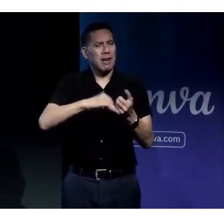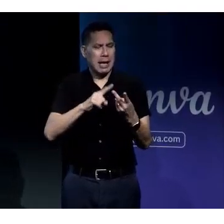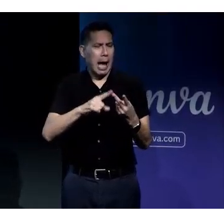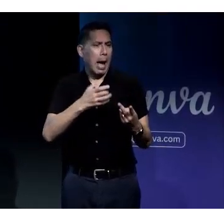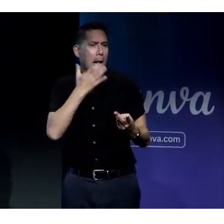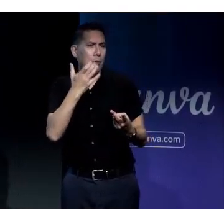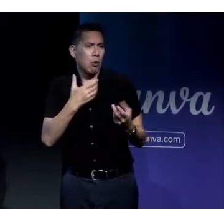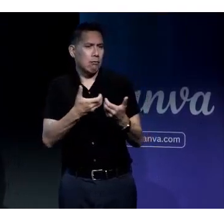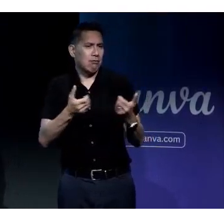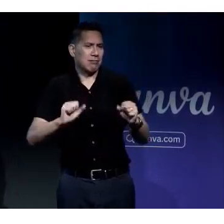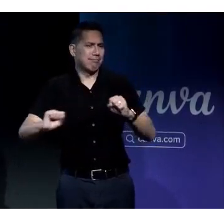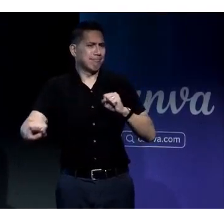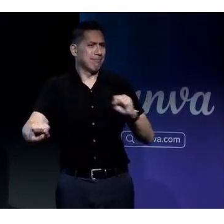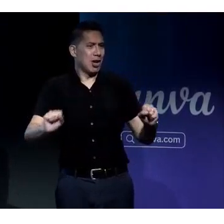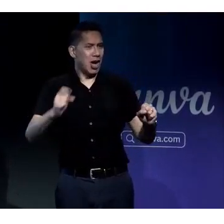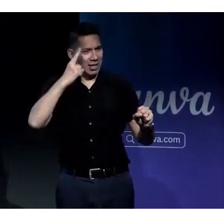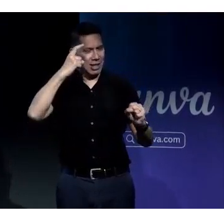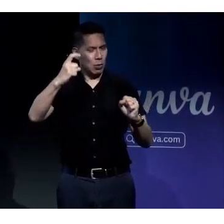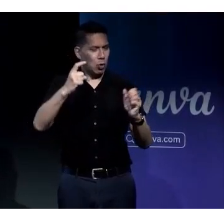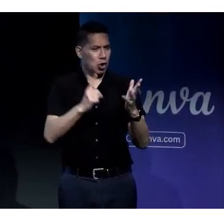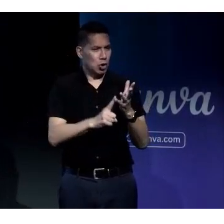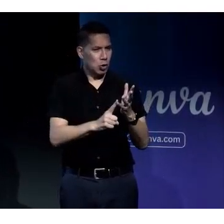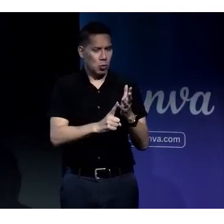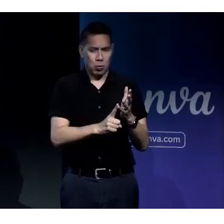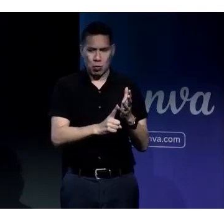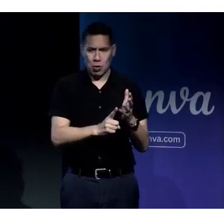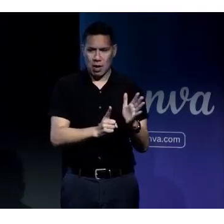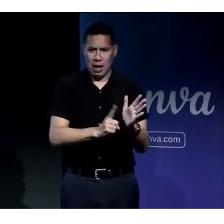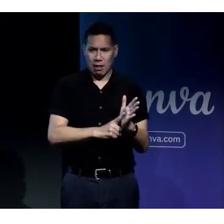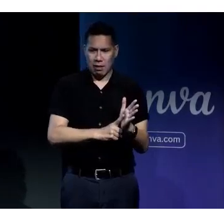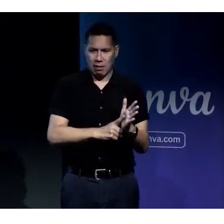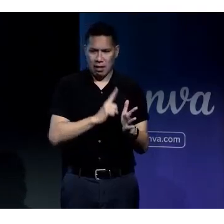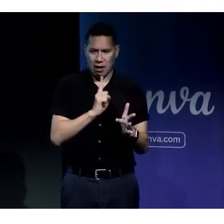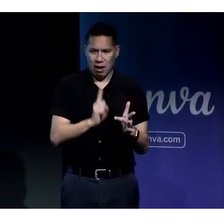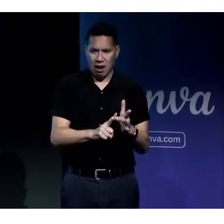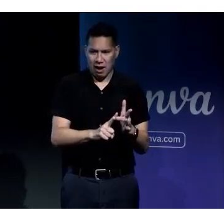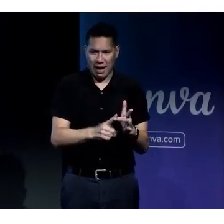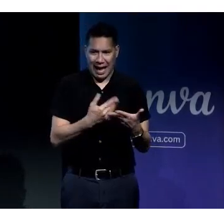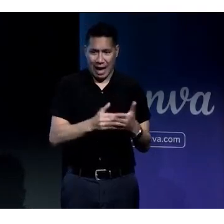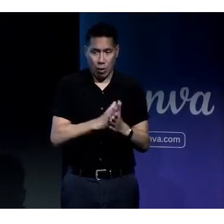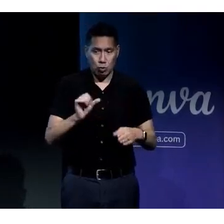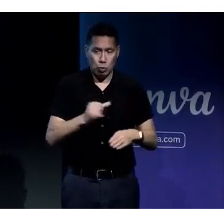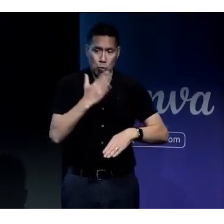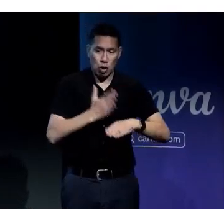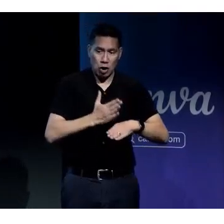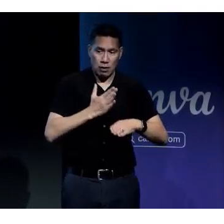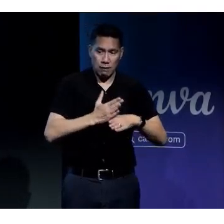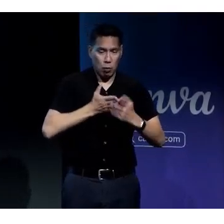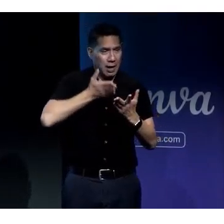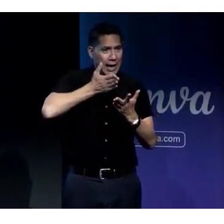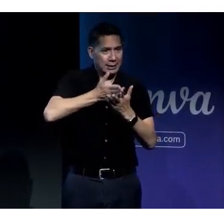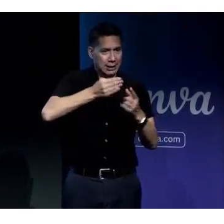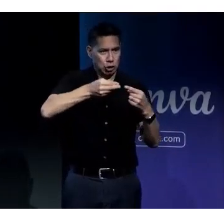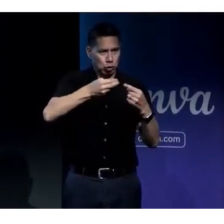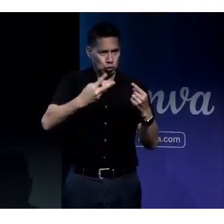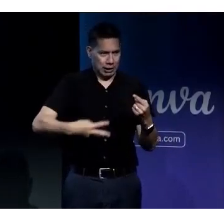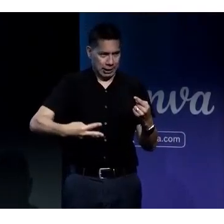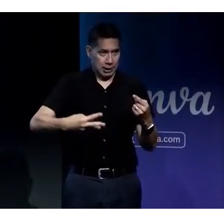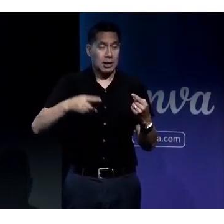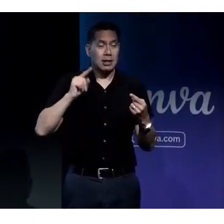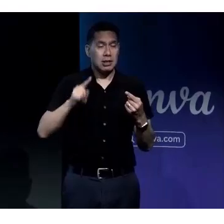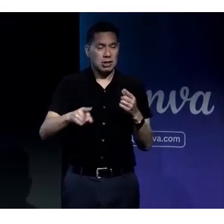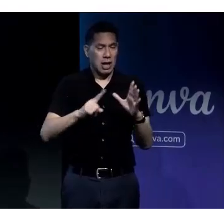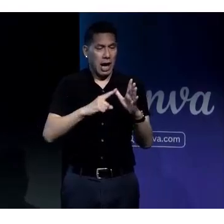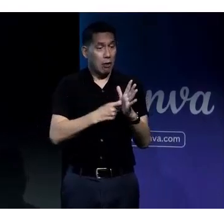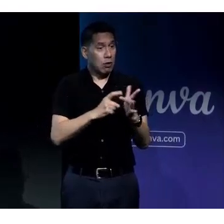have their own ideas of what UI elements can be and how they're named and how they should work in the accessibility tree. The ARIA